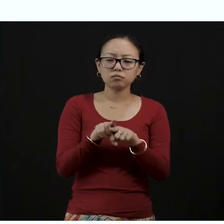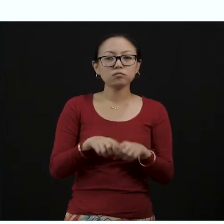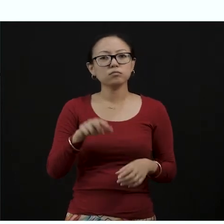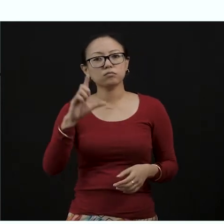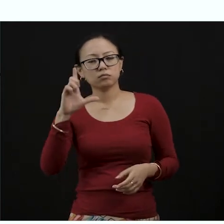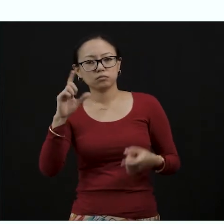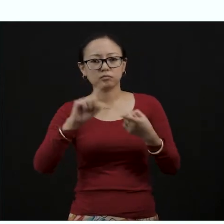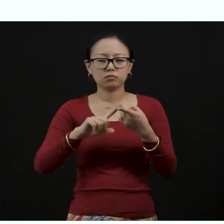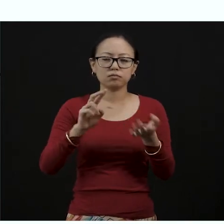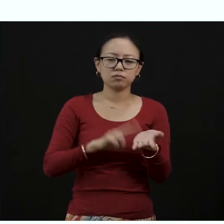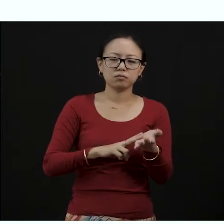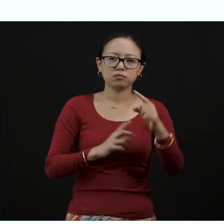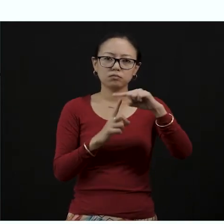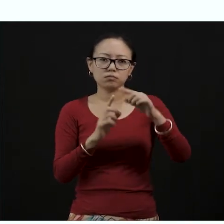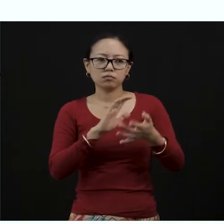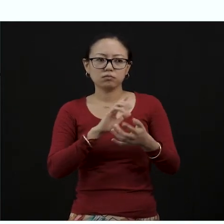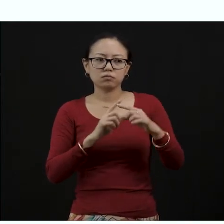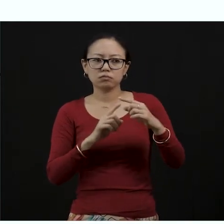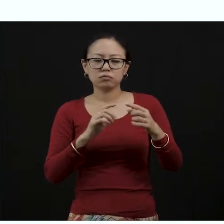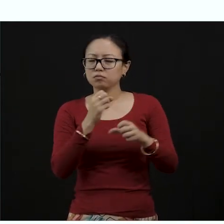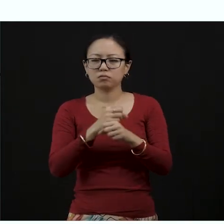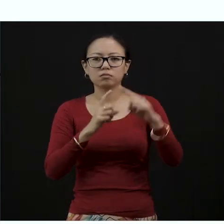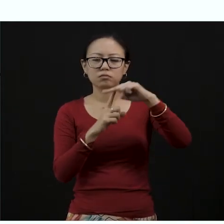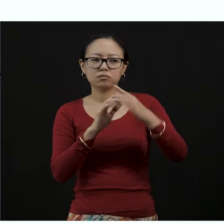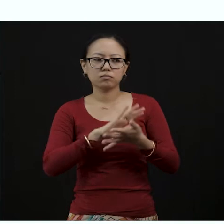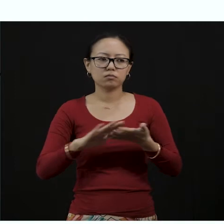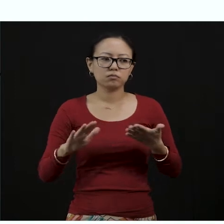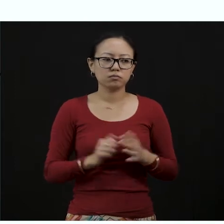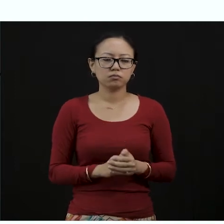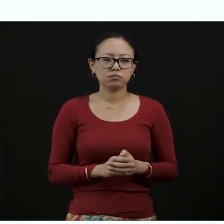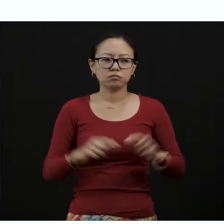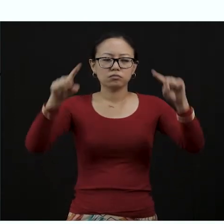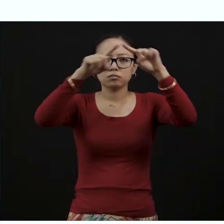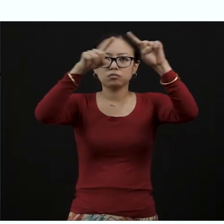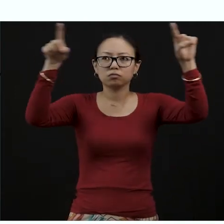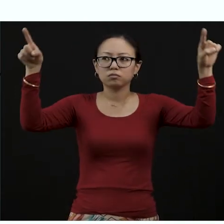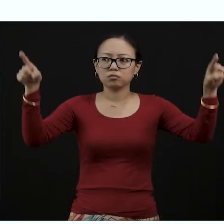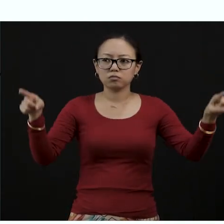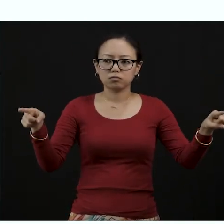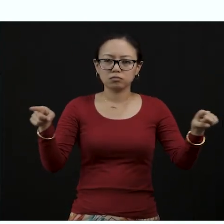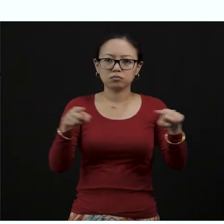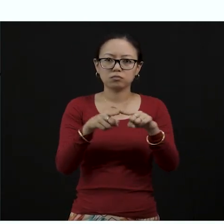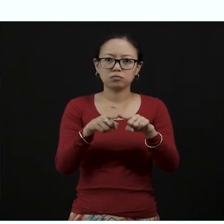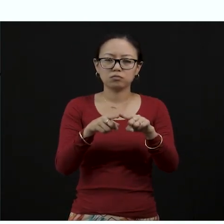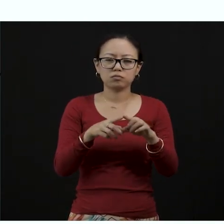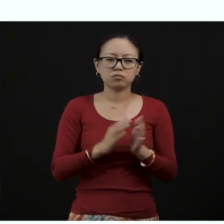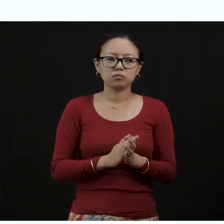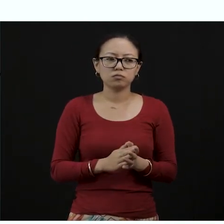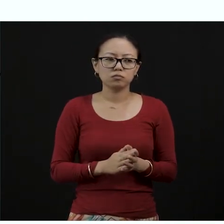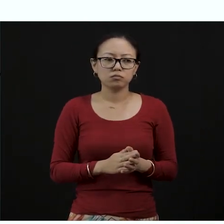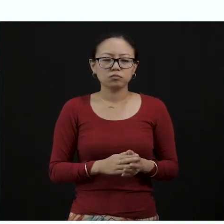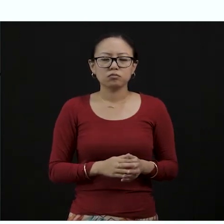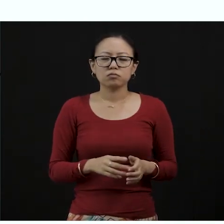E, a rectangular has dash sides and dash vertices. So a rectangular has 4 sides and 4